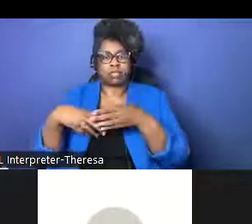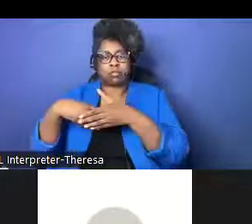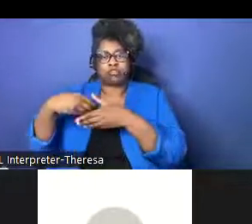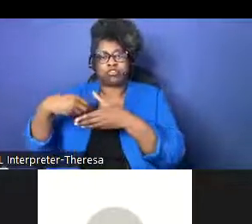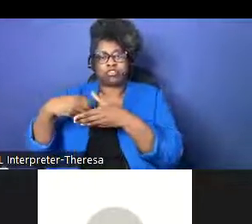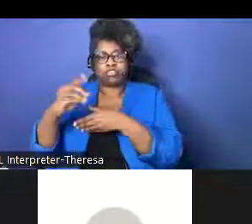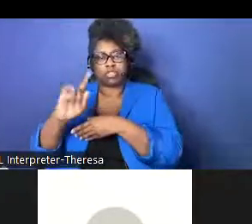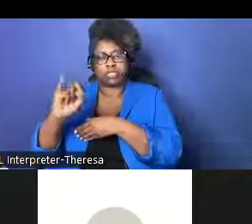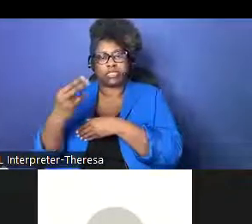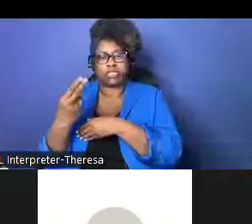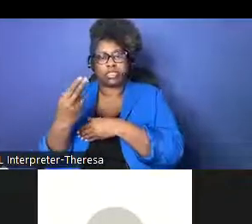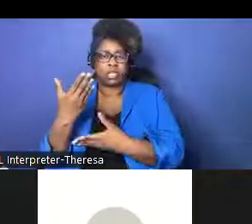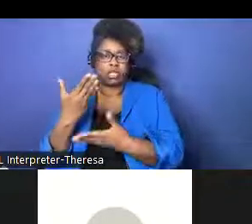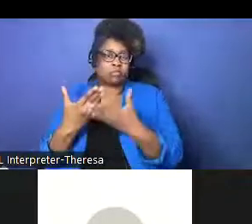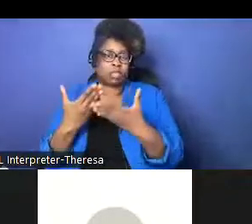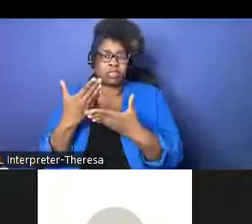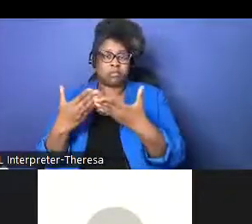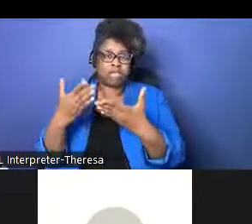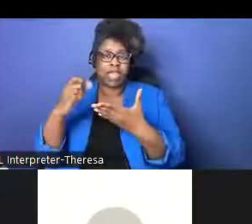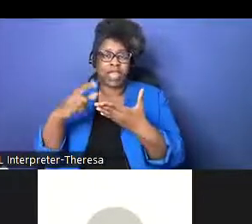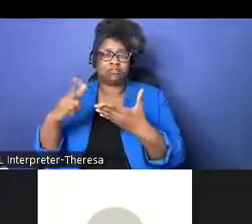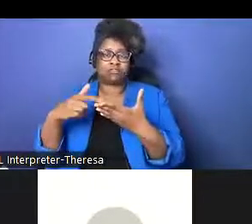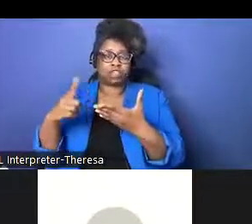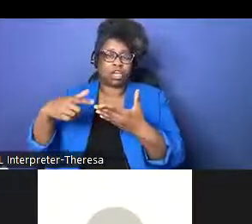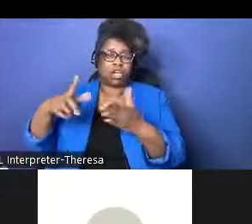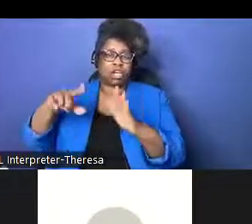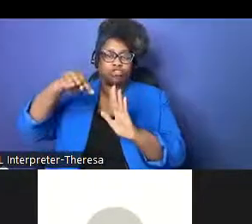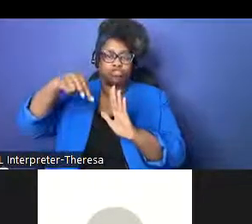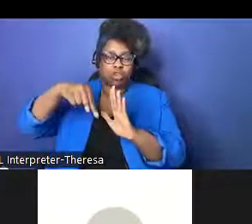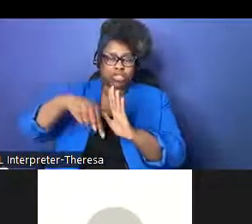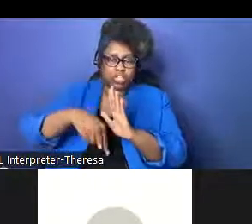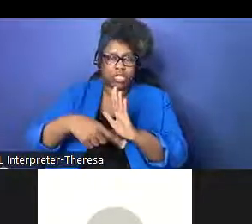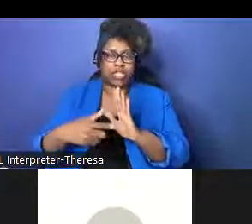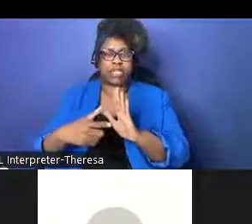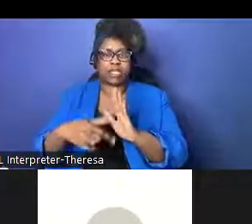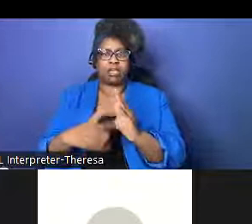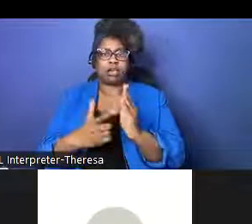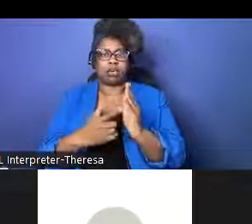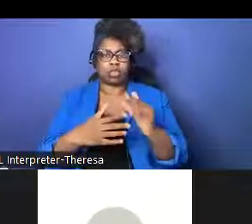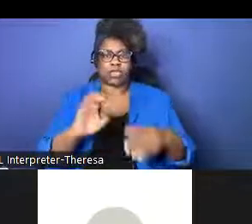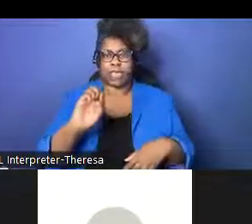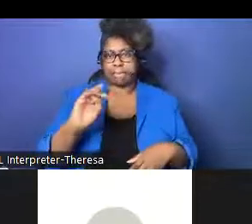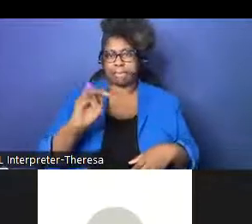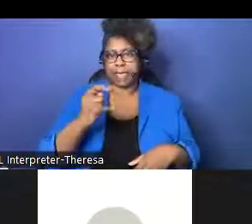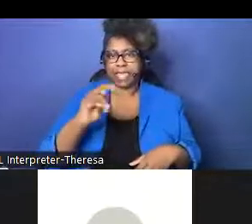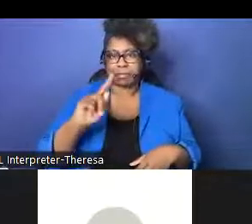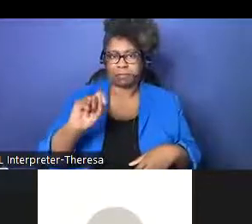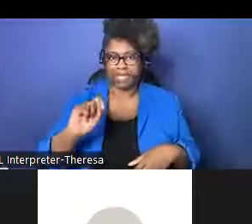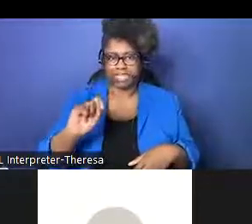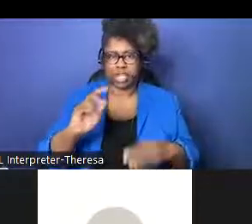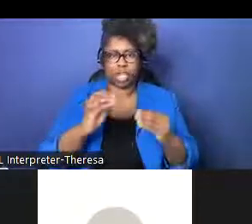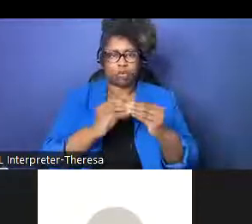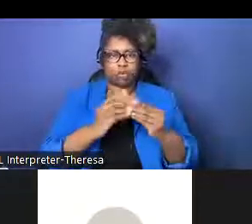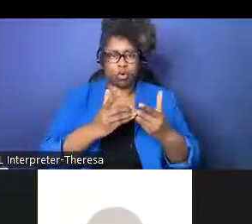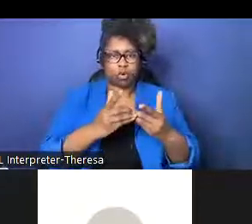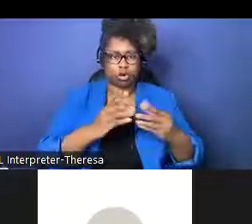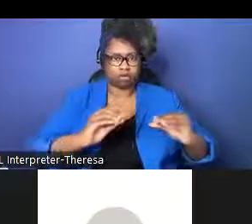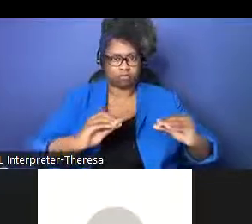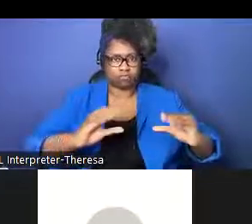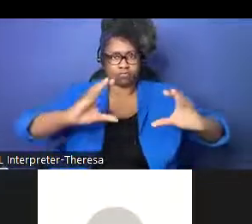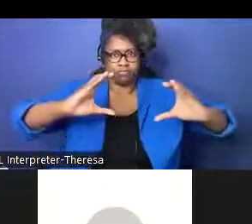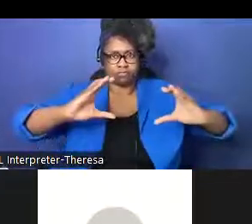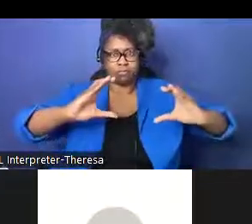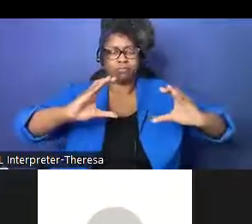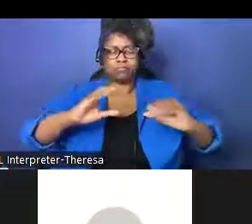might include dredging, embankment strengthening, etc. But we again see a